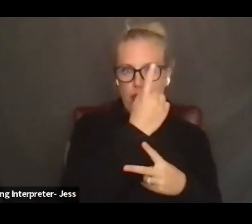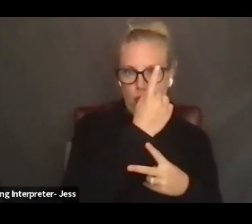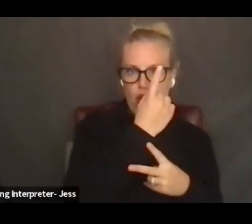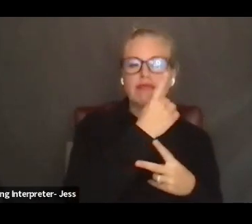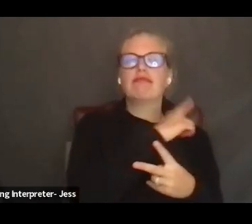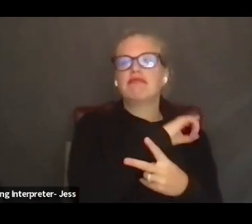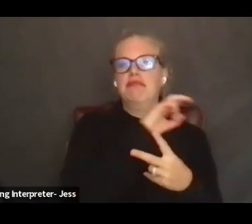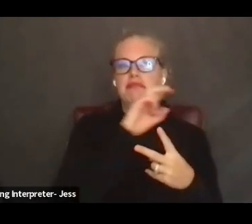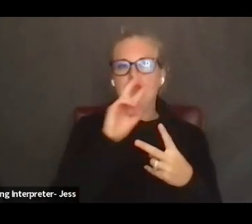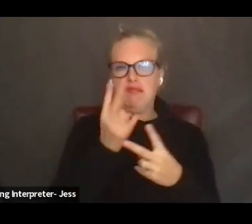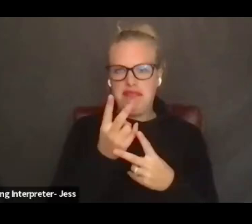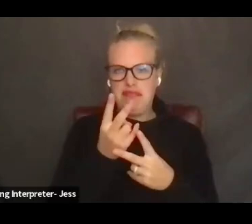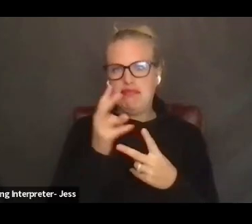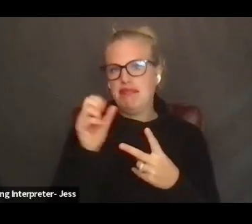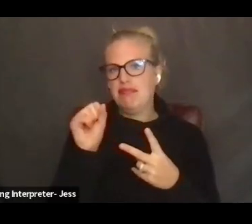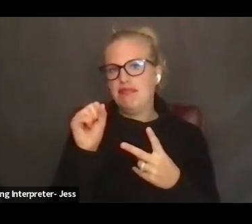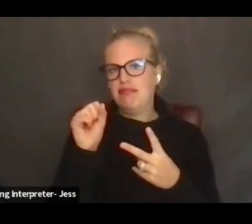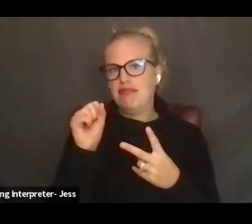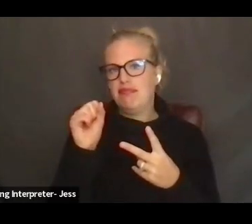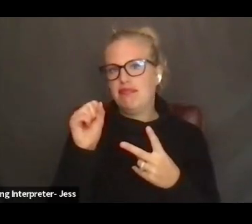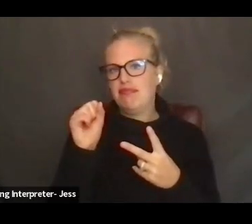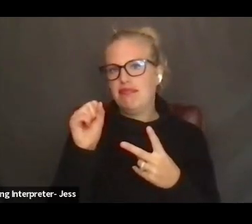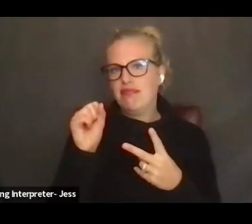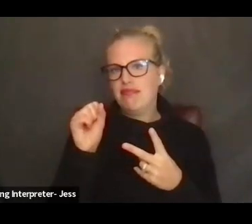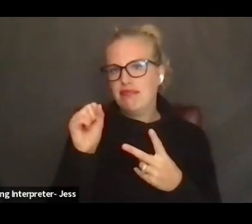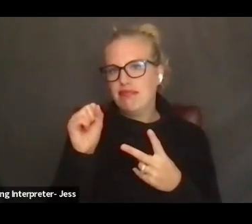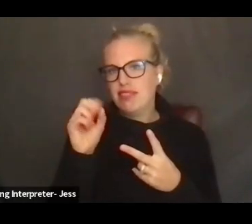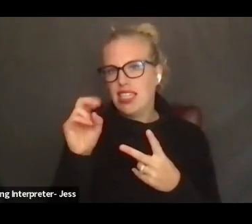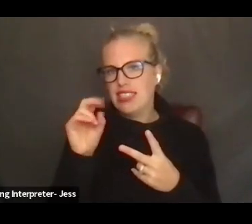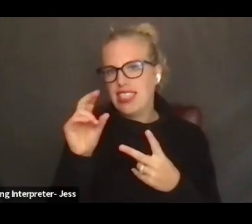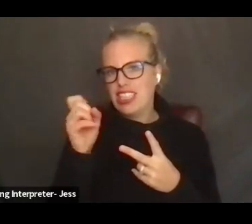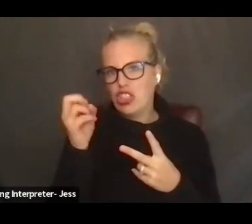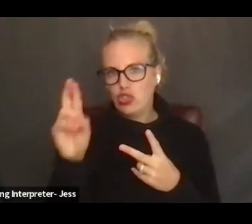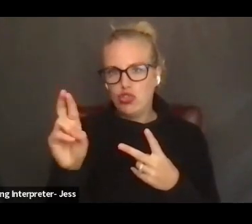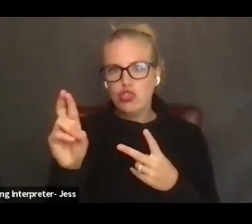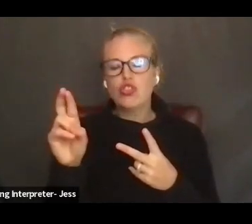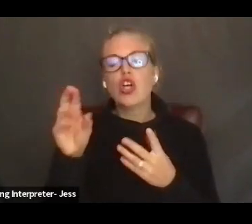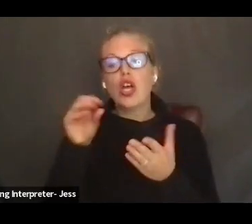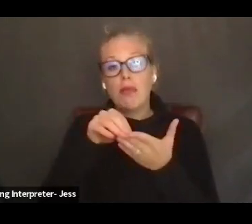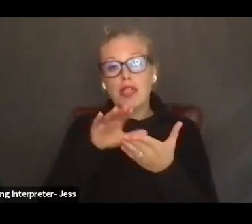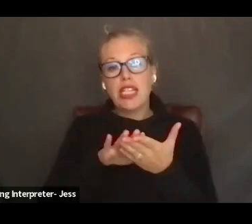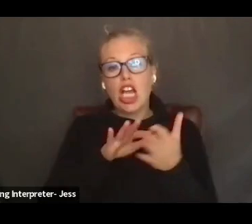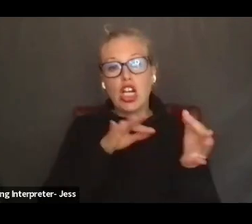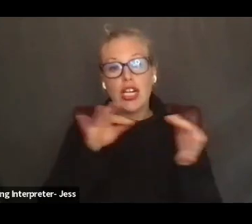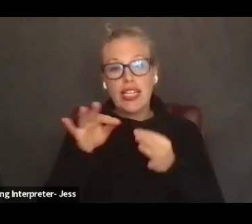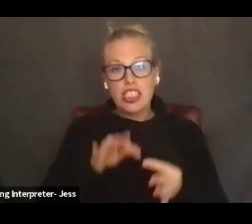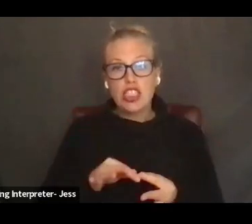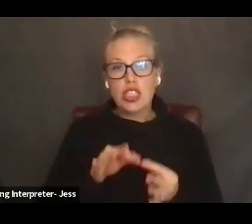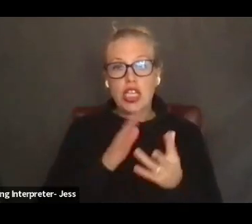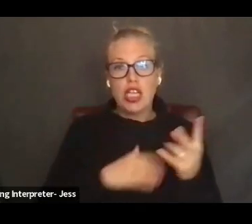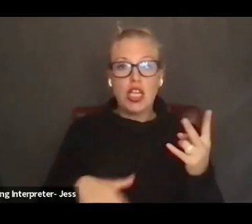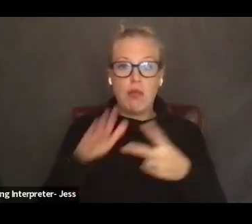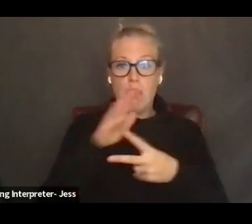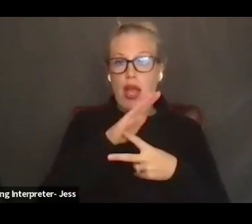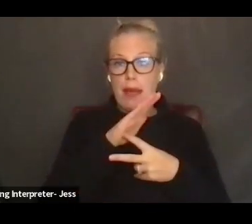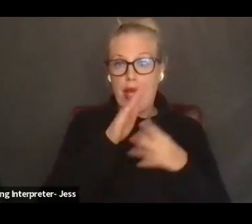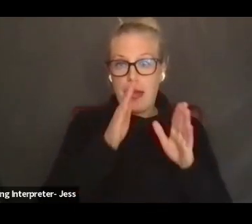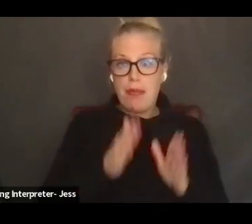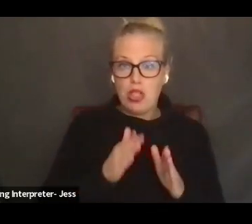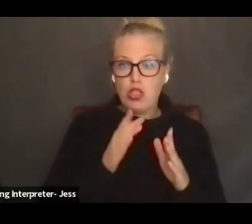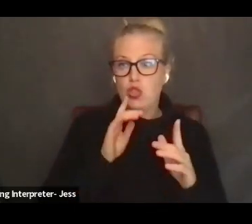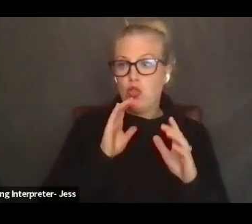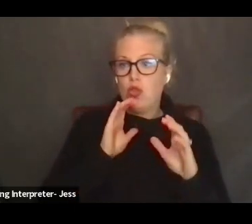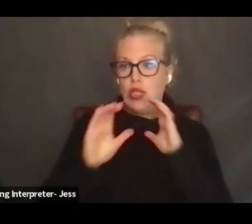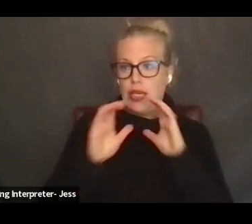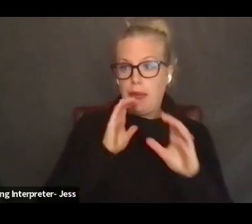have successor agents. You can put in the instructions that you want your primary healthcare agents to communicate